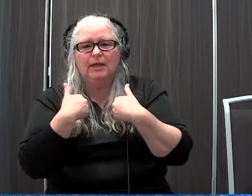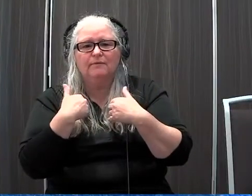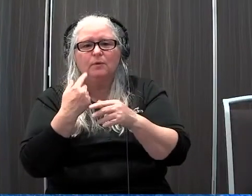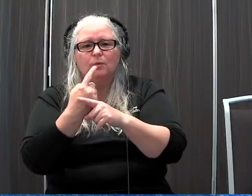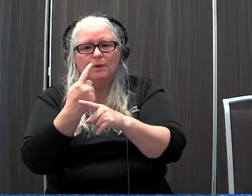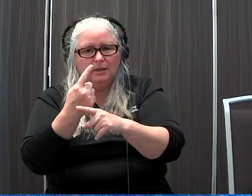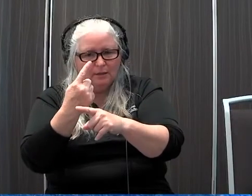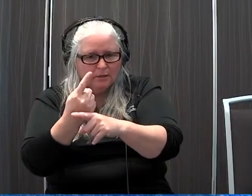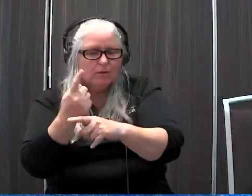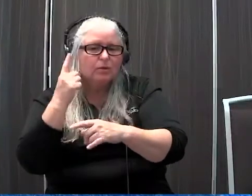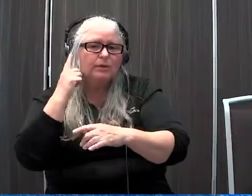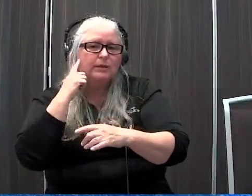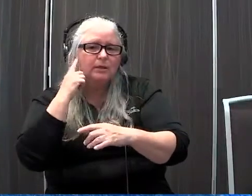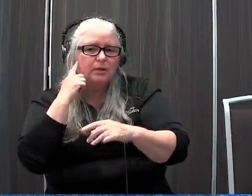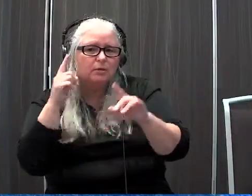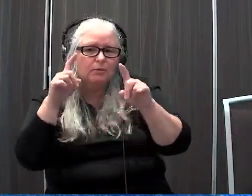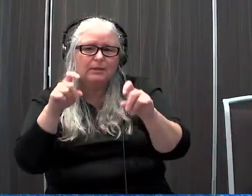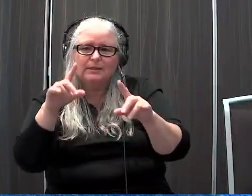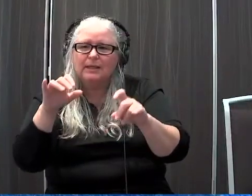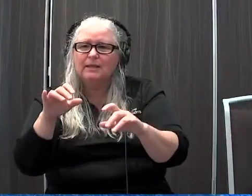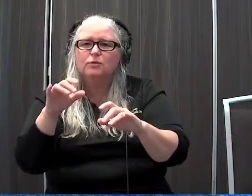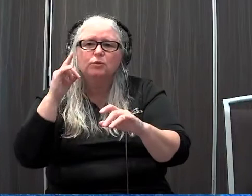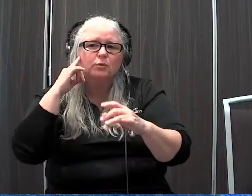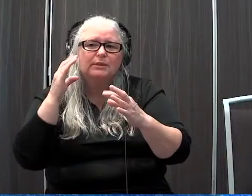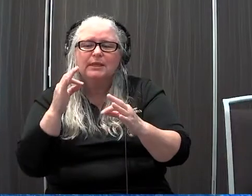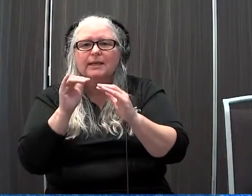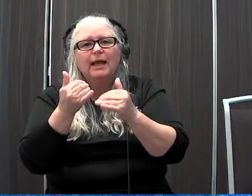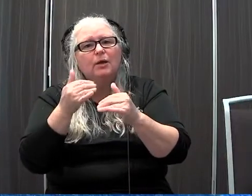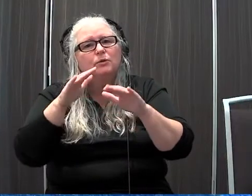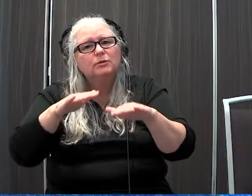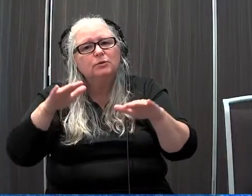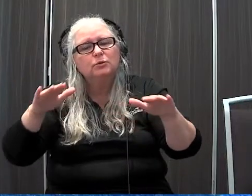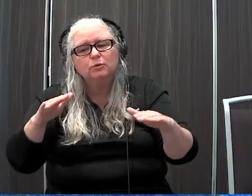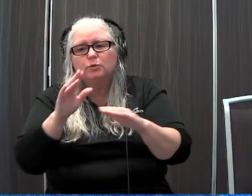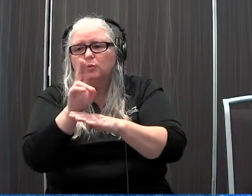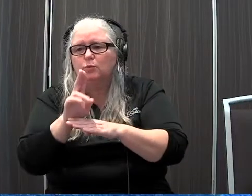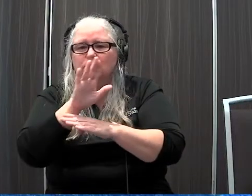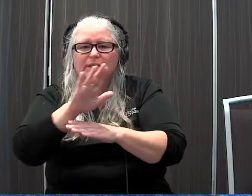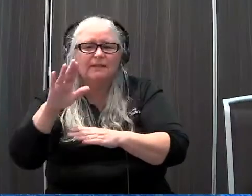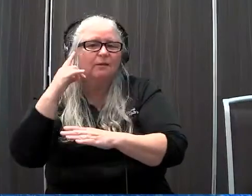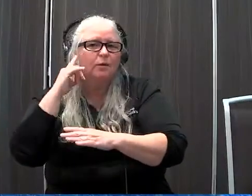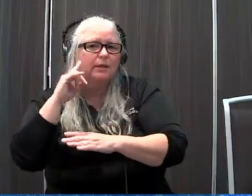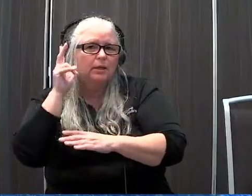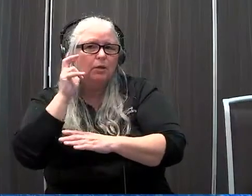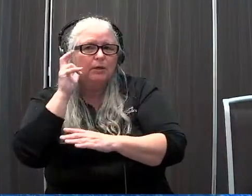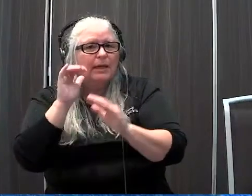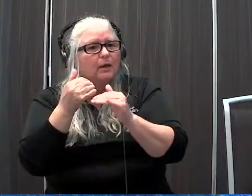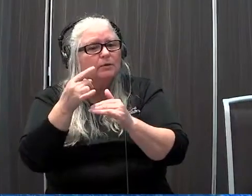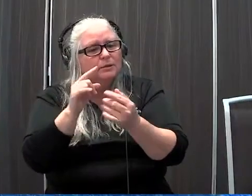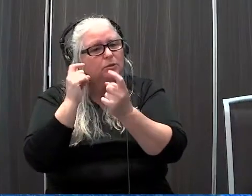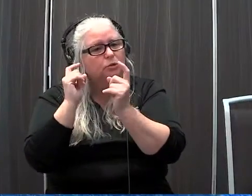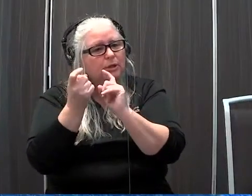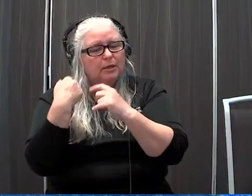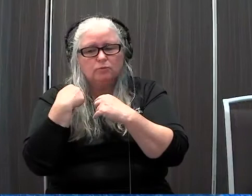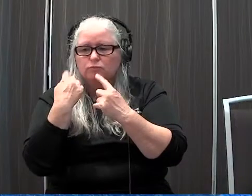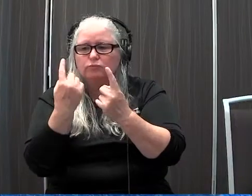determine how is the child using their hearing, has their hearing changed over time, making sure that the child is using